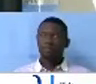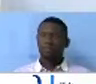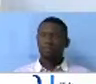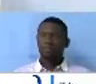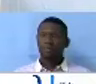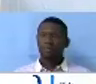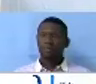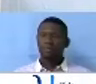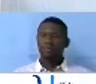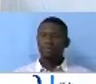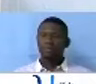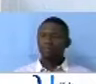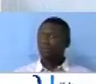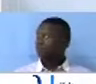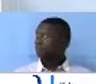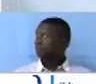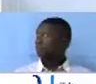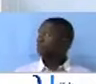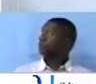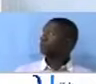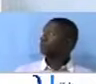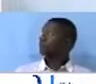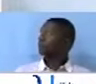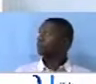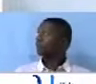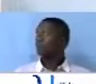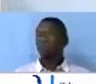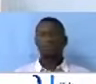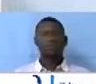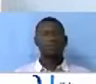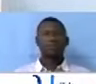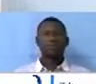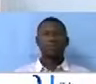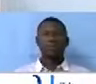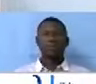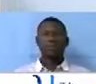said that is where I explain to you that I don't know that.